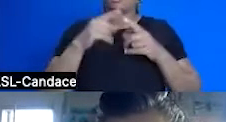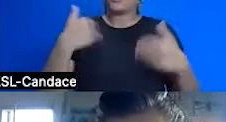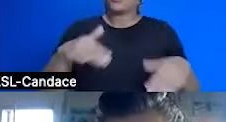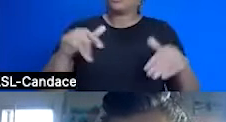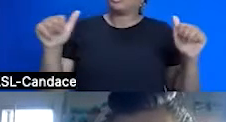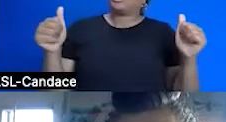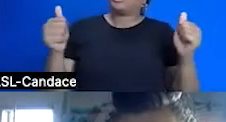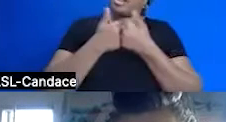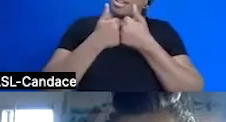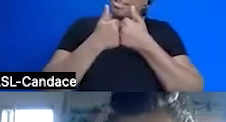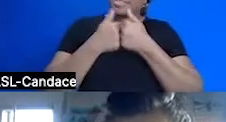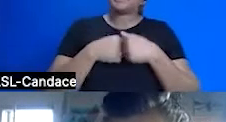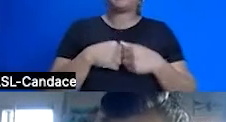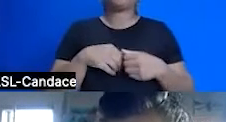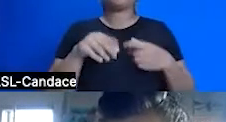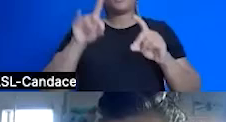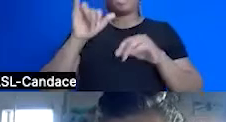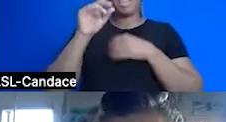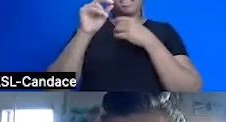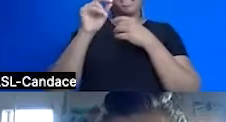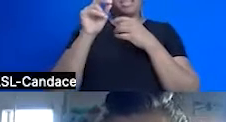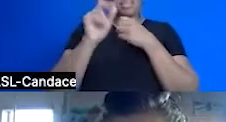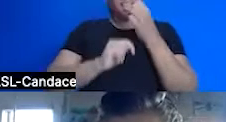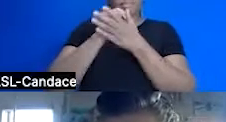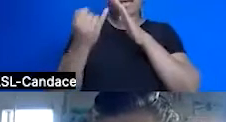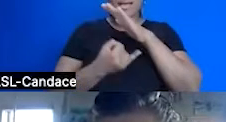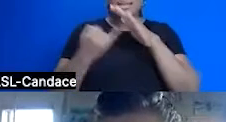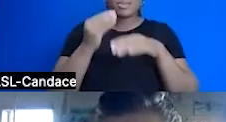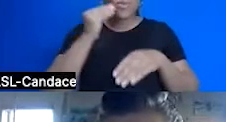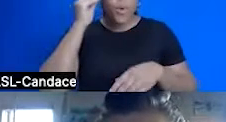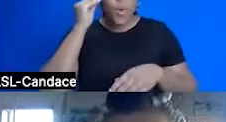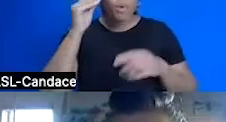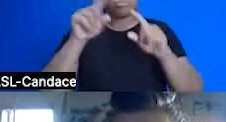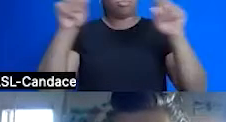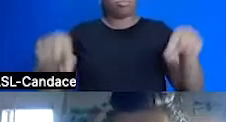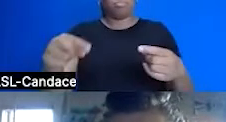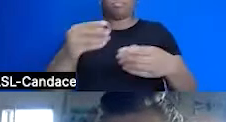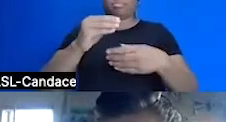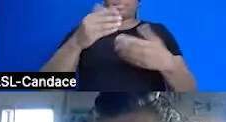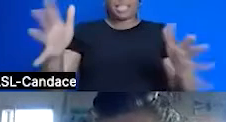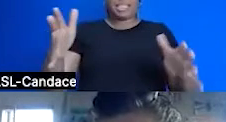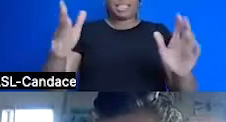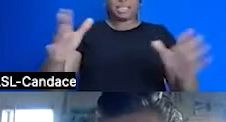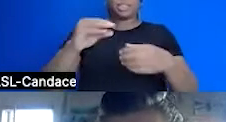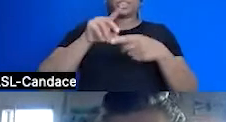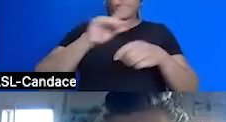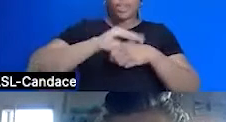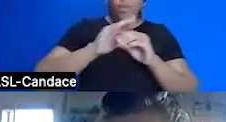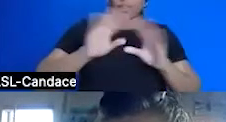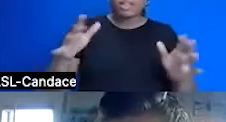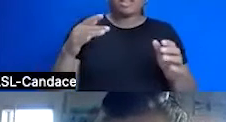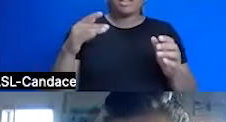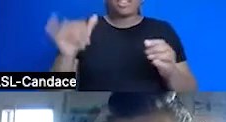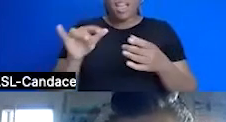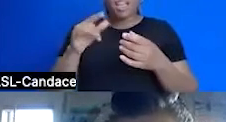challenging. During a time when we were isolated in our homes and on our computer screens, this project brought me closer to many